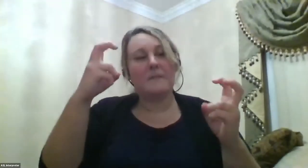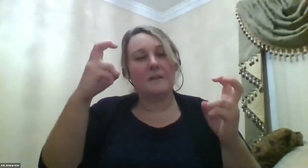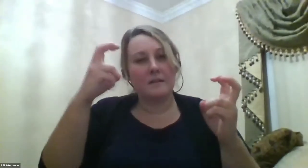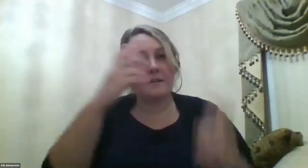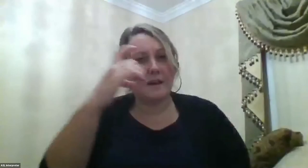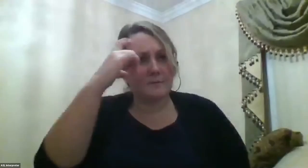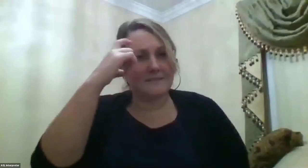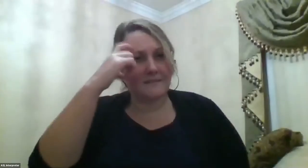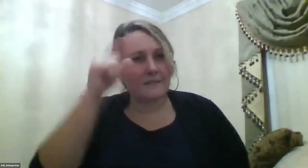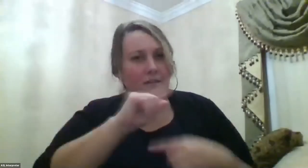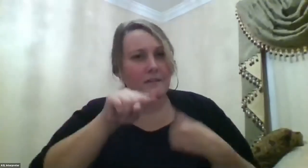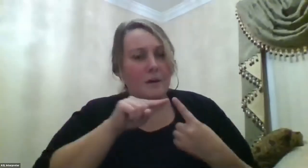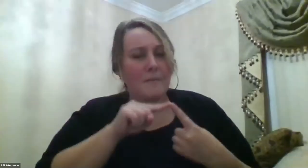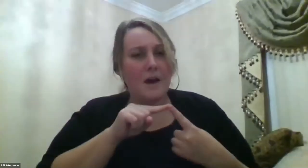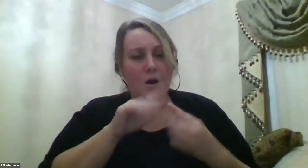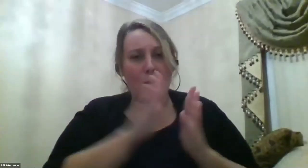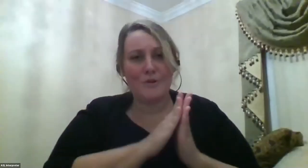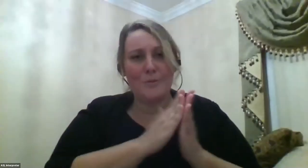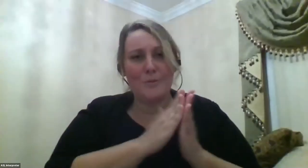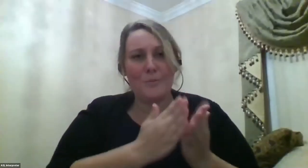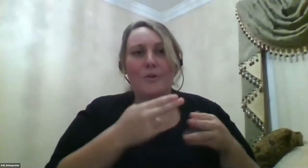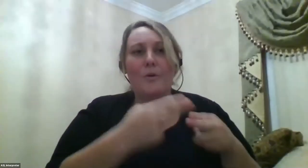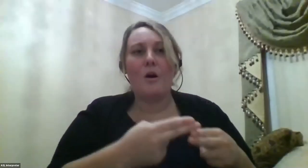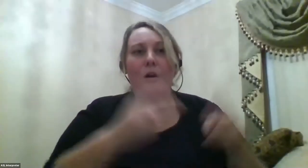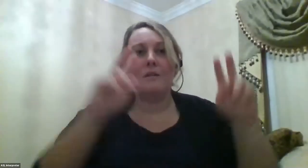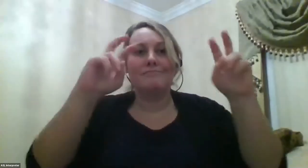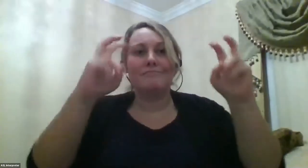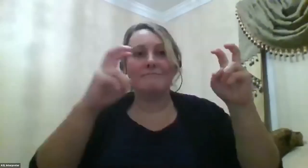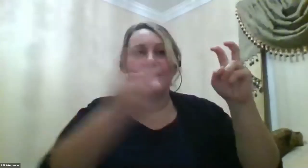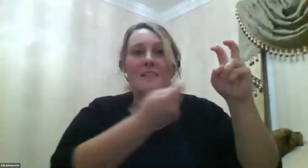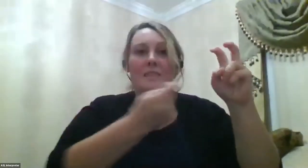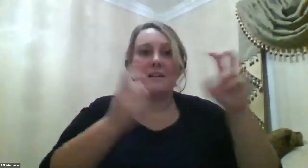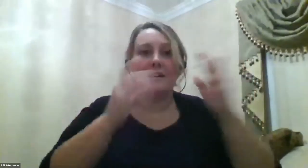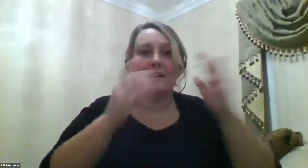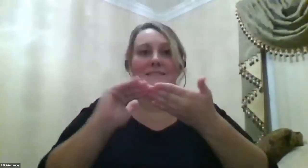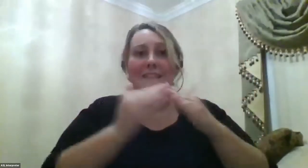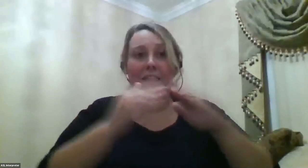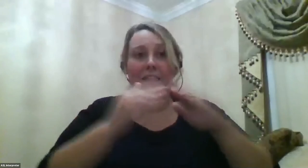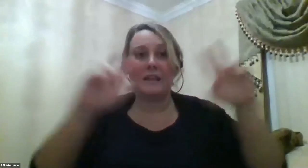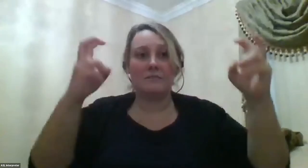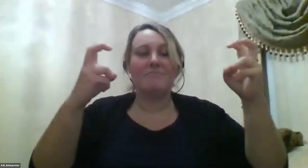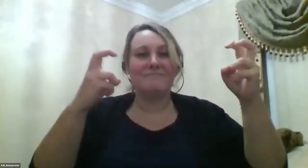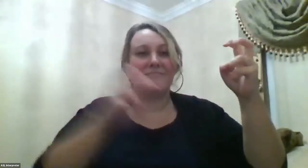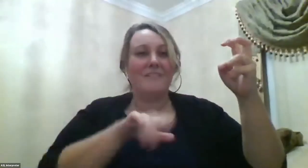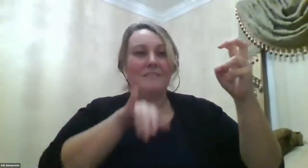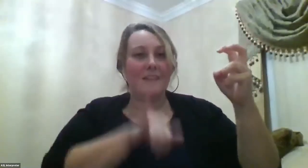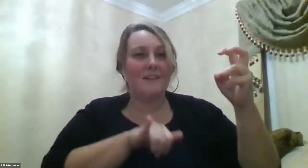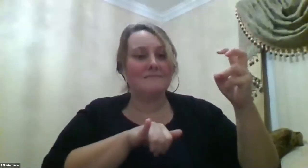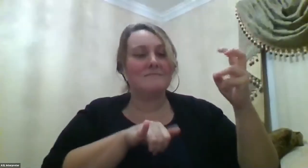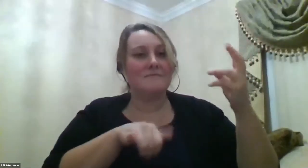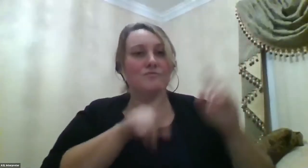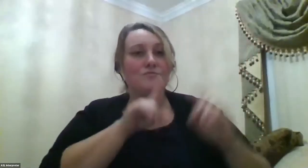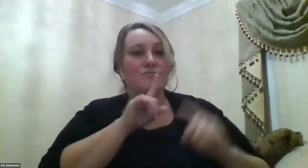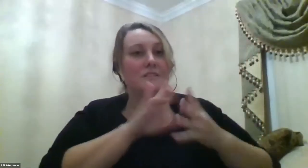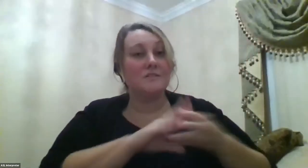City, which very much is, um, also among other things, a critique of class. Um, it has a